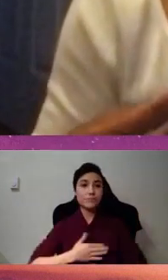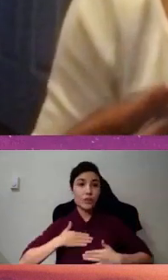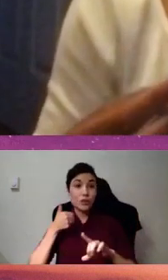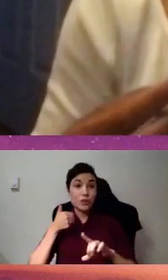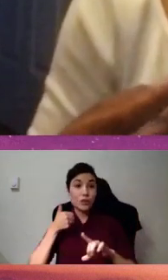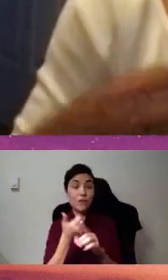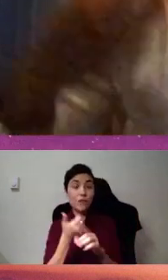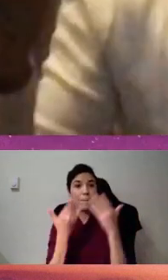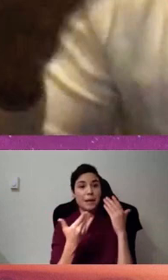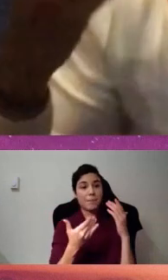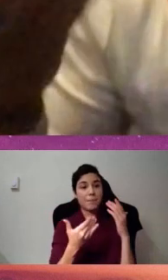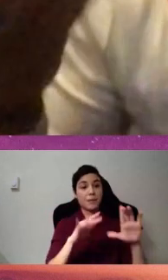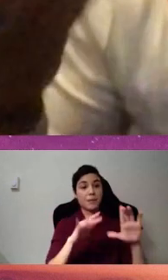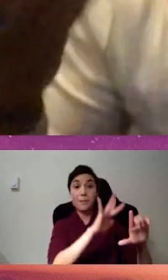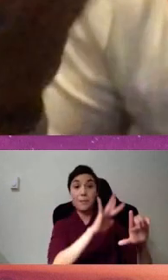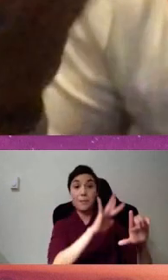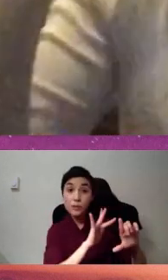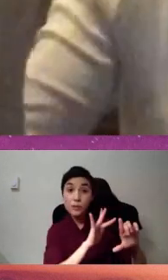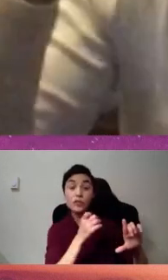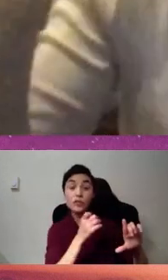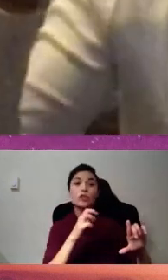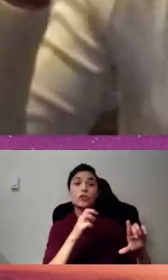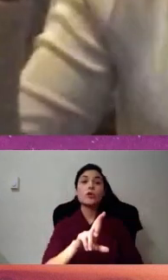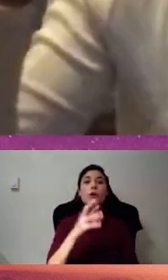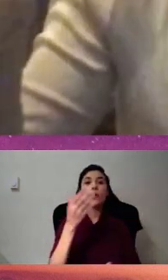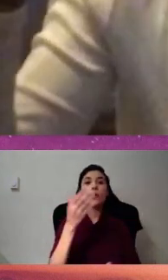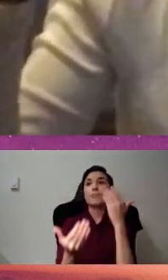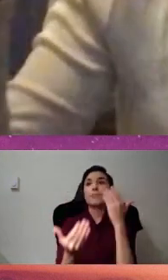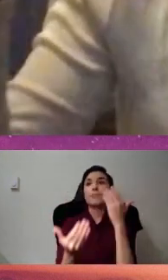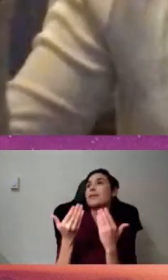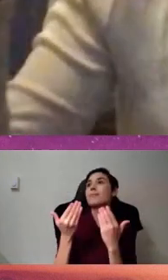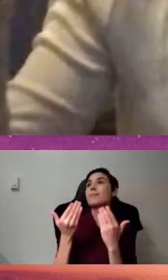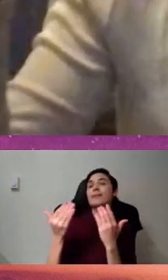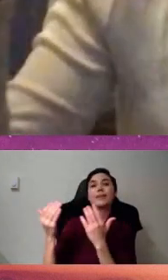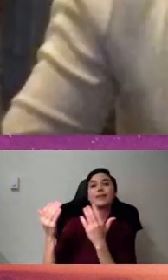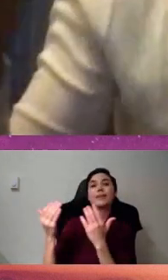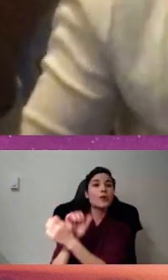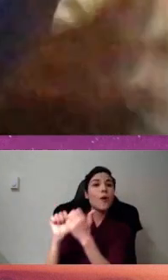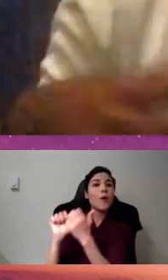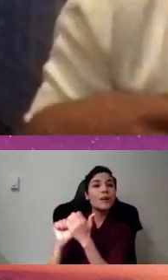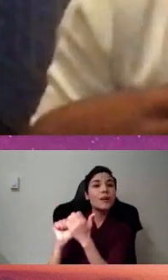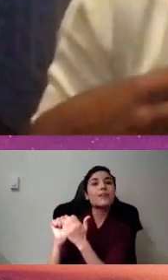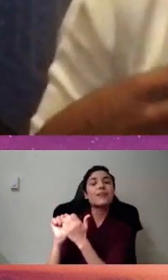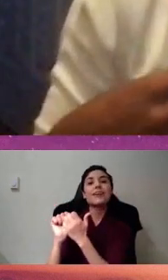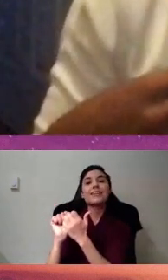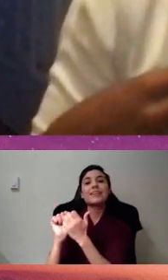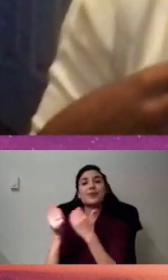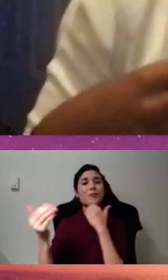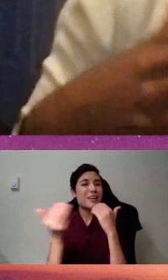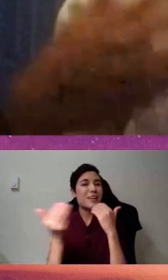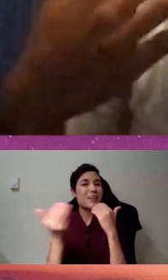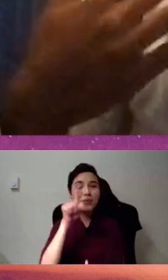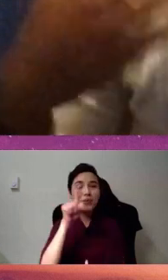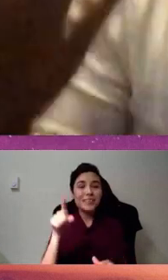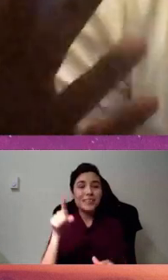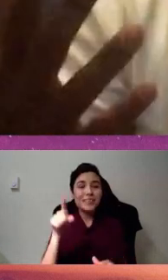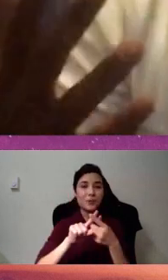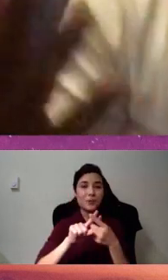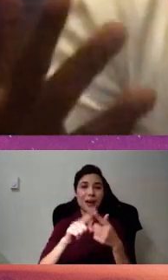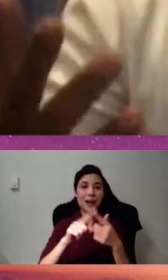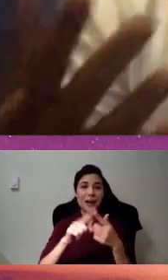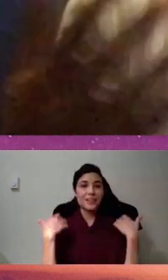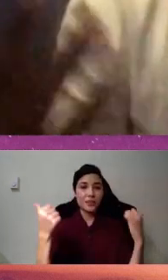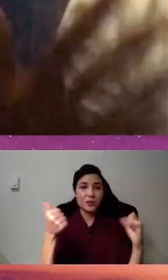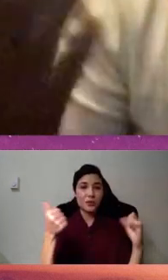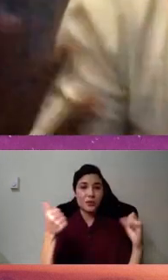find like these pleasures in life, to get those serotonin going naturally, like in your brain. And